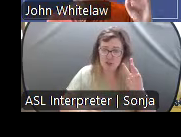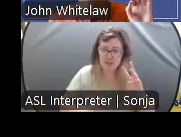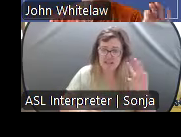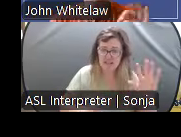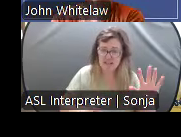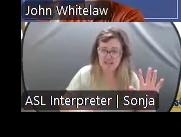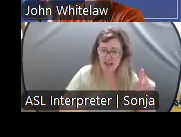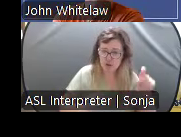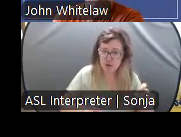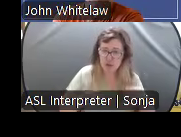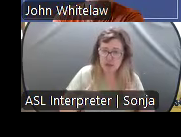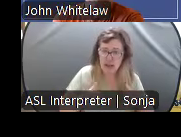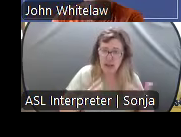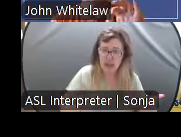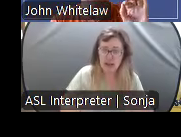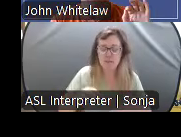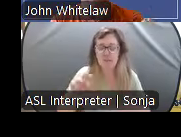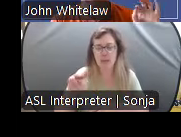to talk about 65 for Medicare.